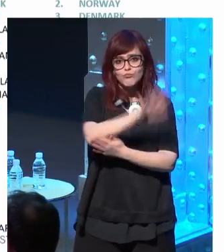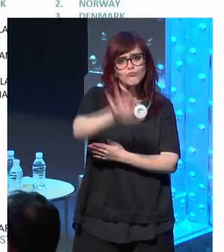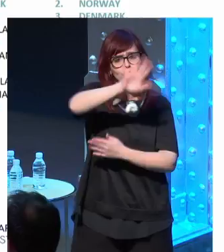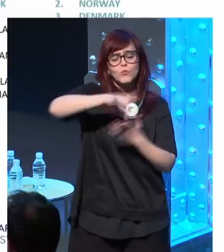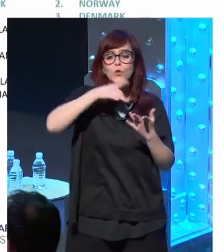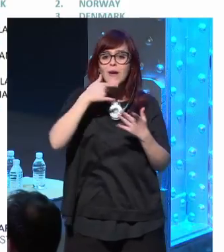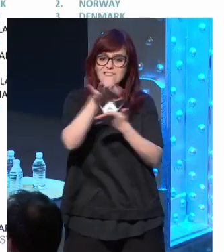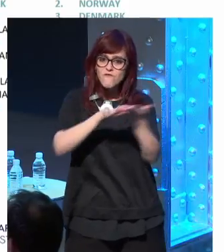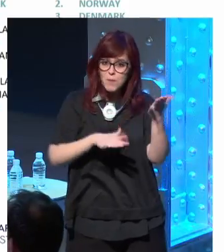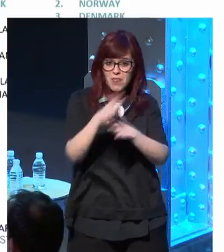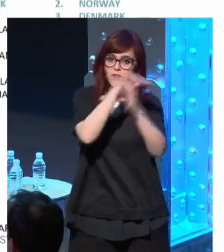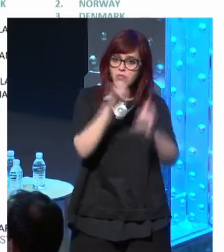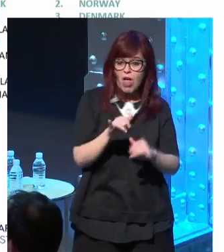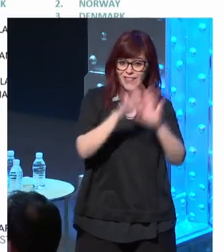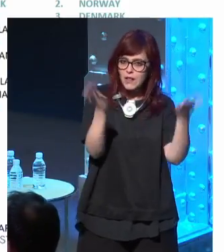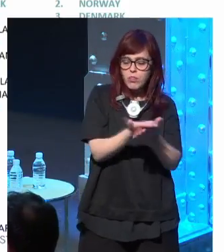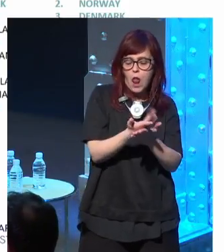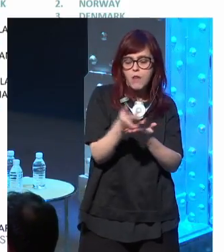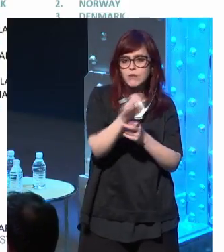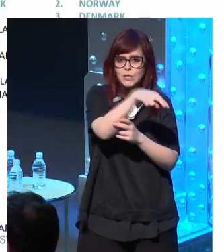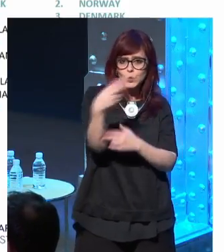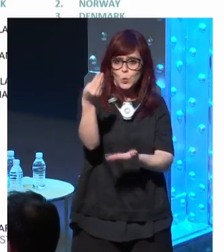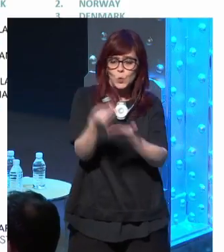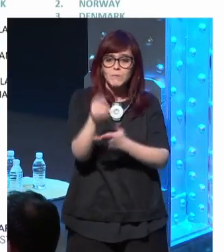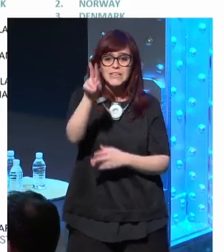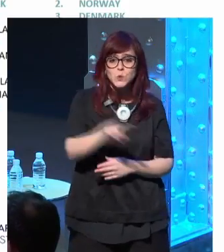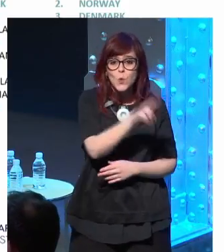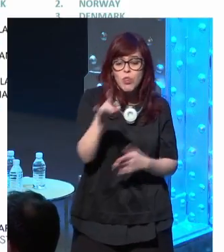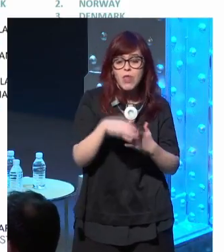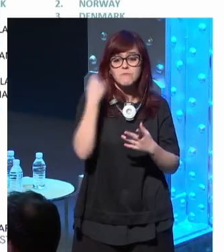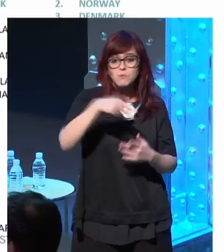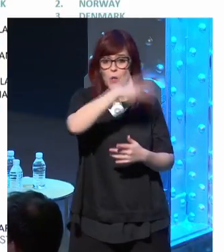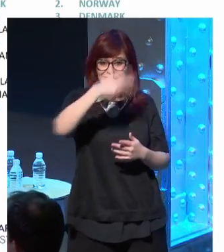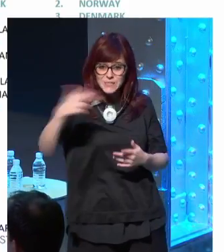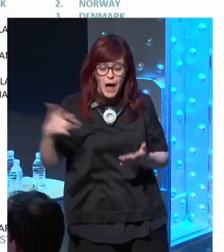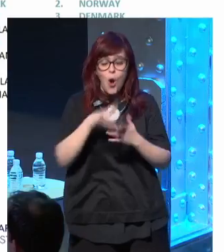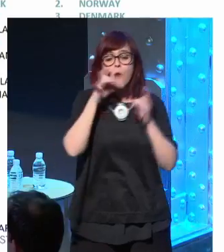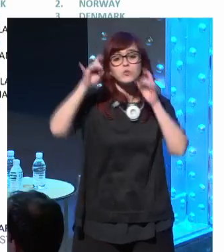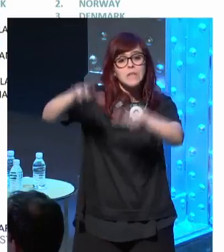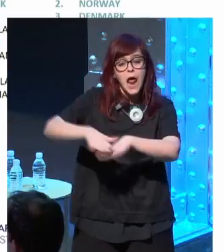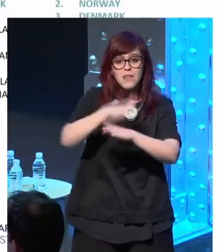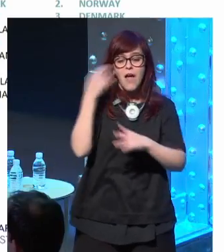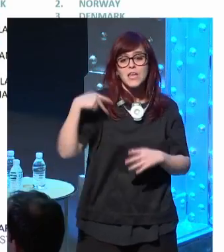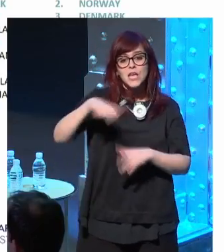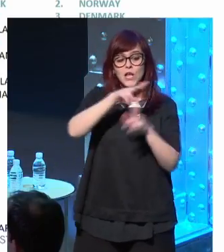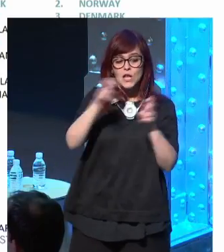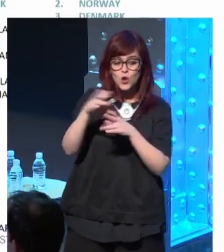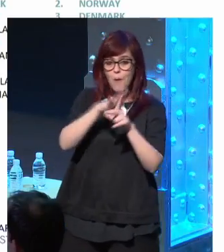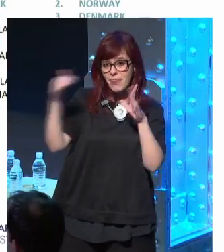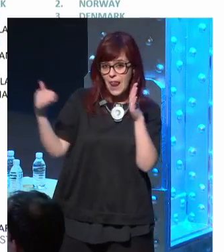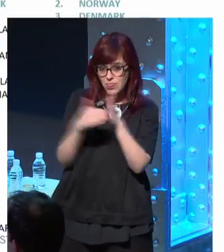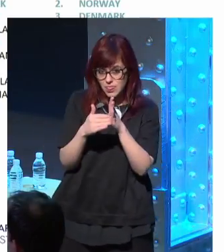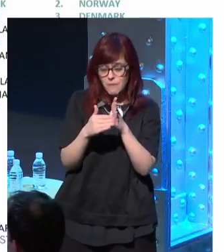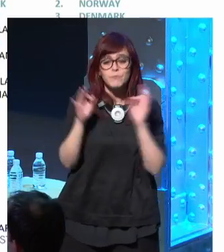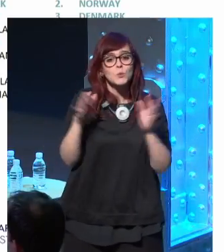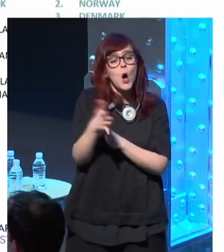Report, together with Switzerland, the Netherlands, Canada, Australia, New Zealand. Those countries are usually